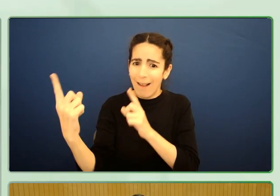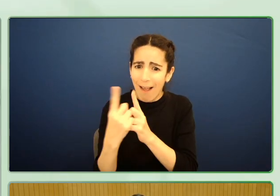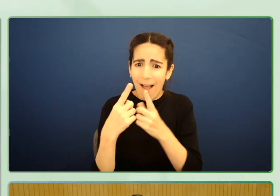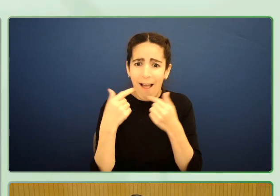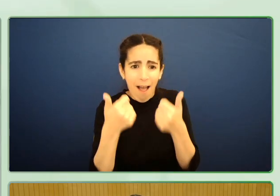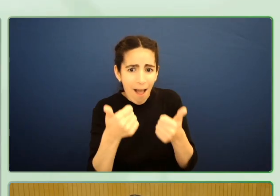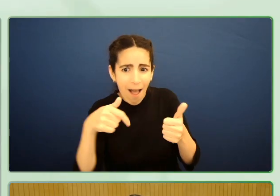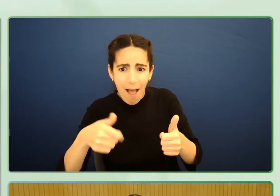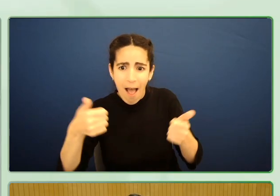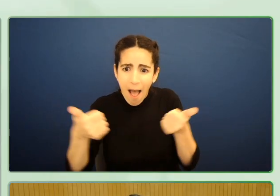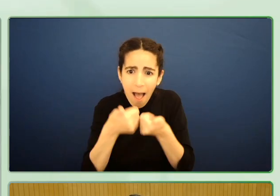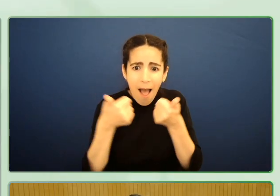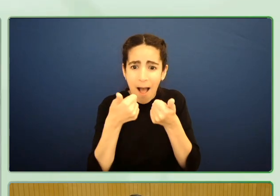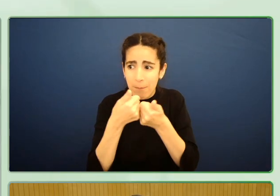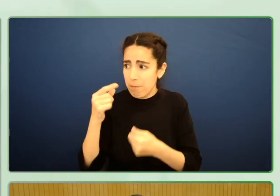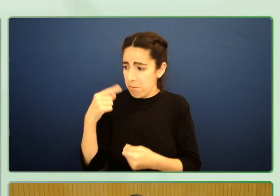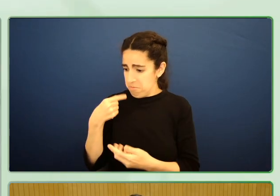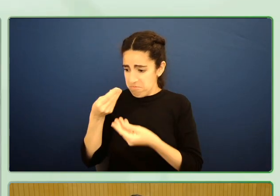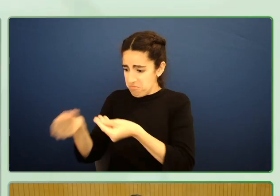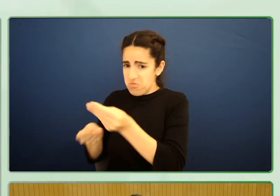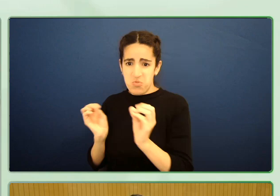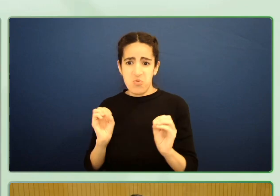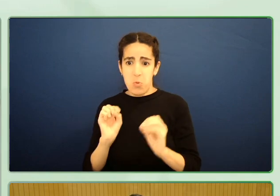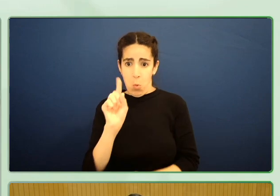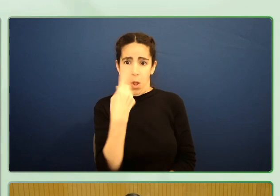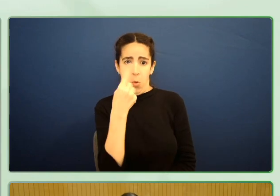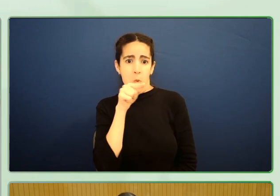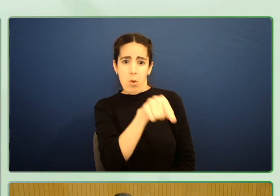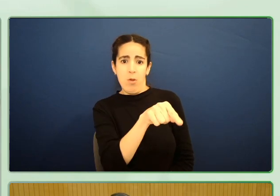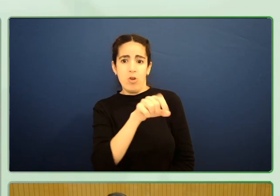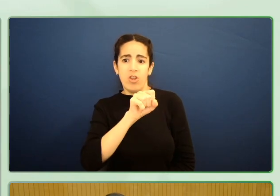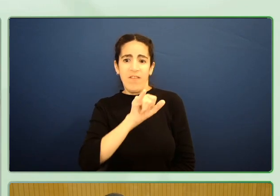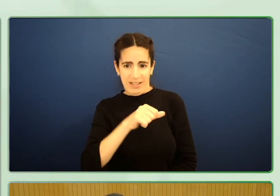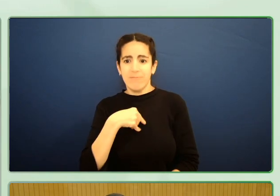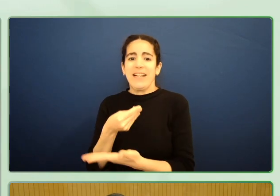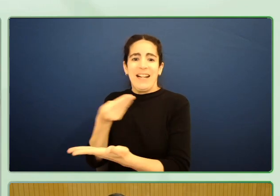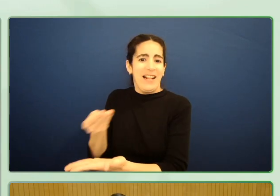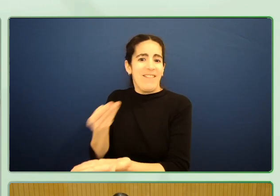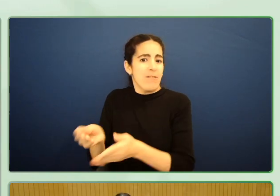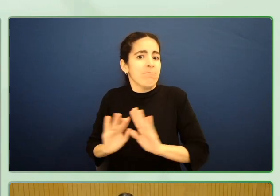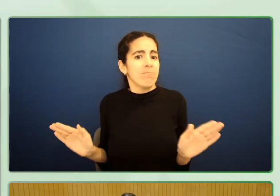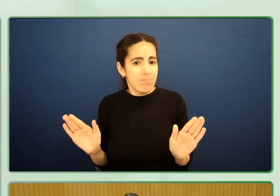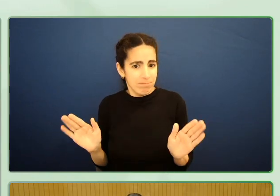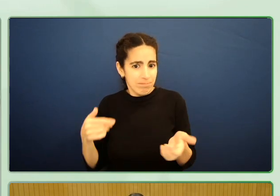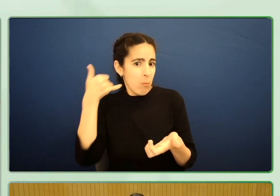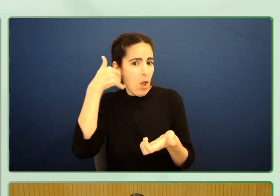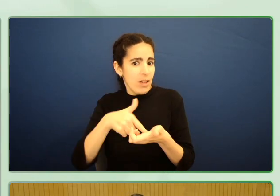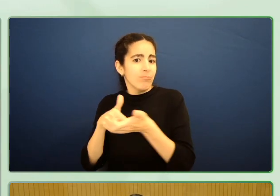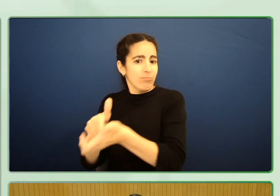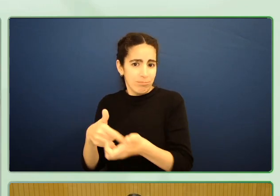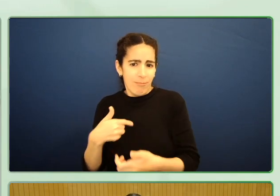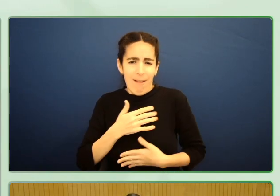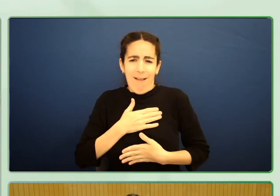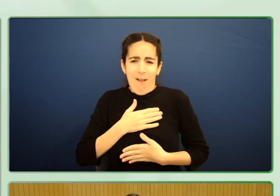mobile phone, you know? And I'm super proud about it, you know, because parents trust us. It's not easy to gain that trust, you